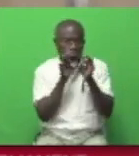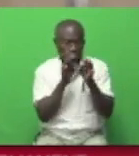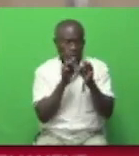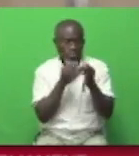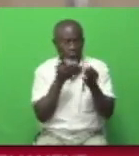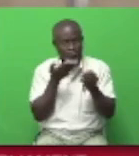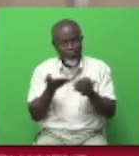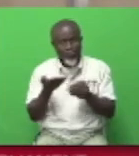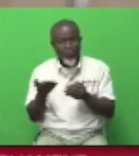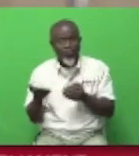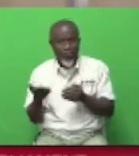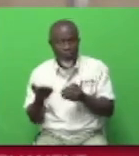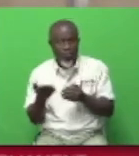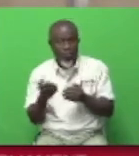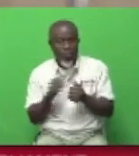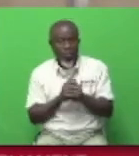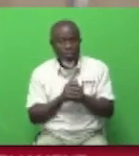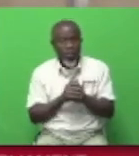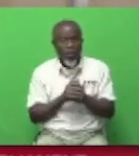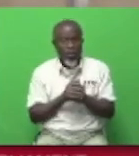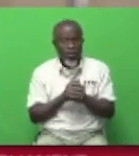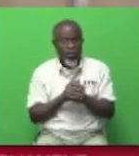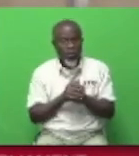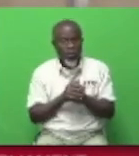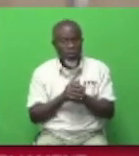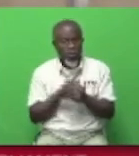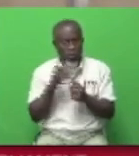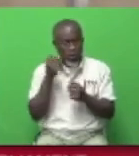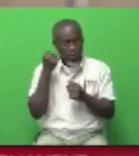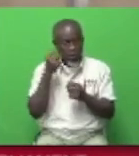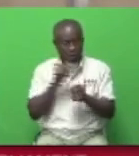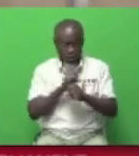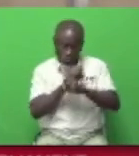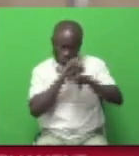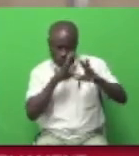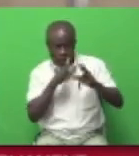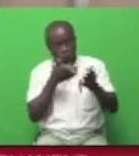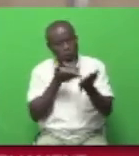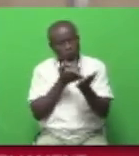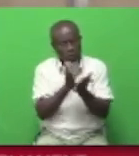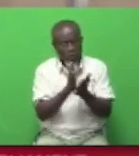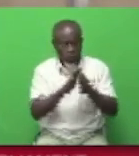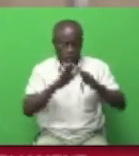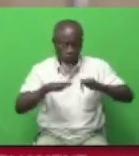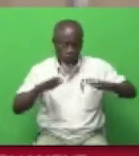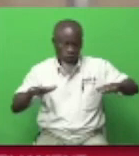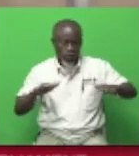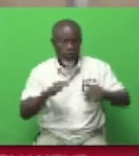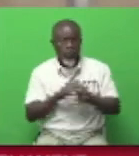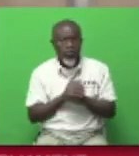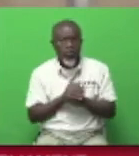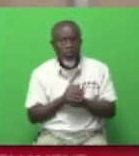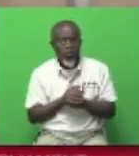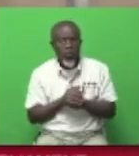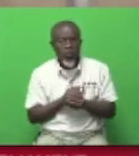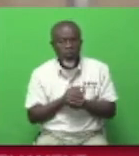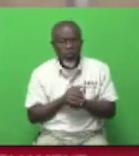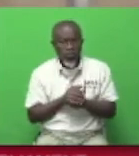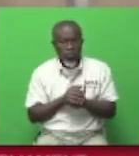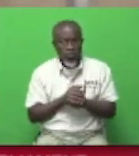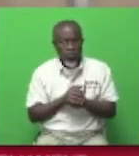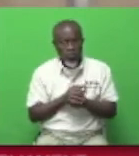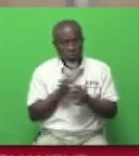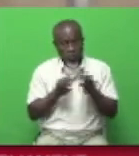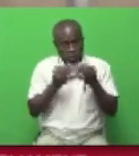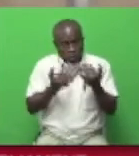child, international obligations on the rights of a child. So that is also another area. Mr. Vice President, if I now respectfully